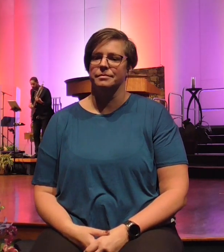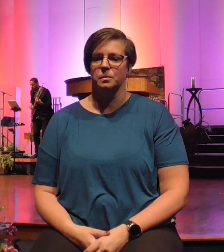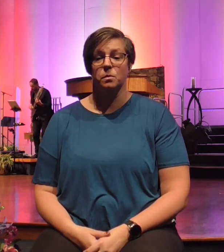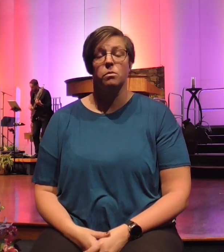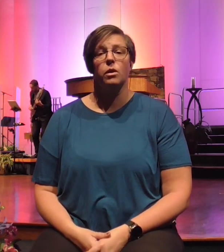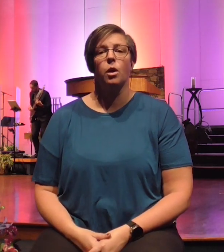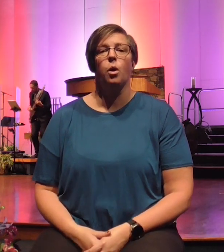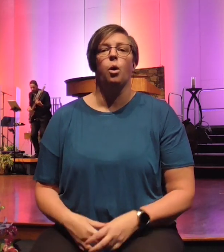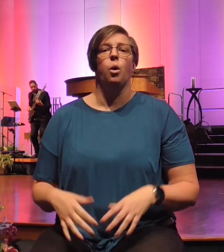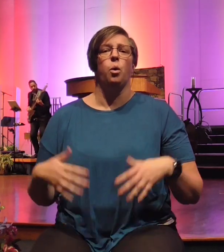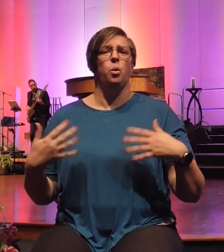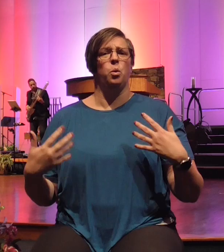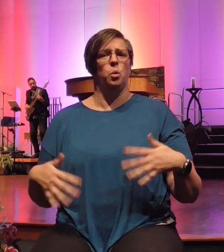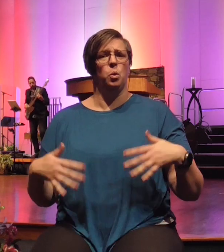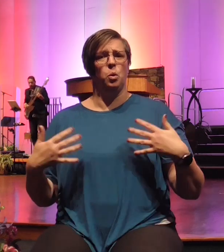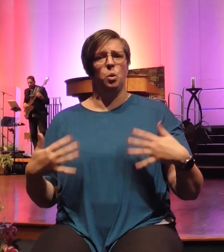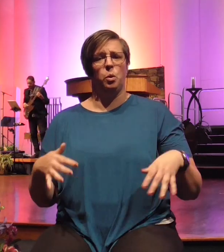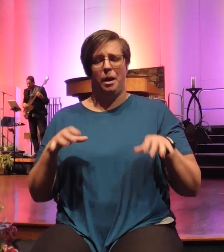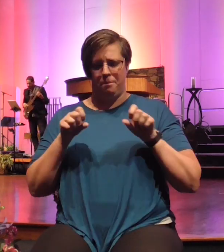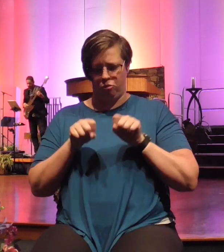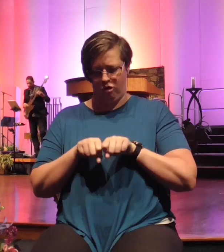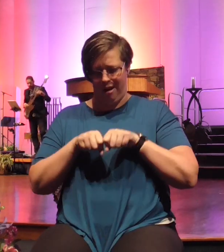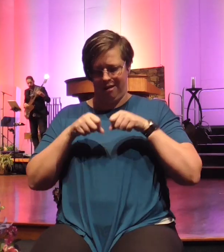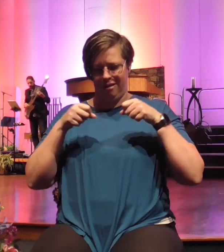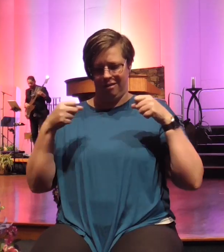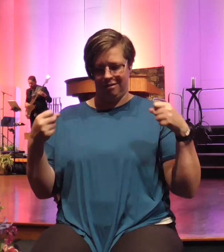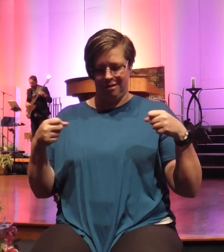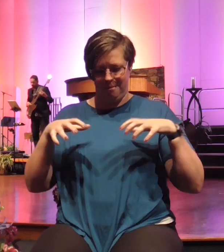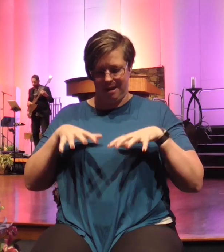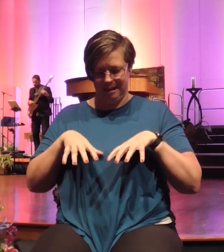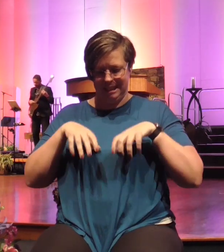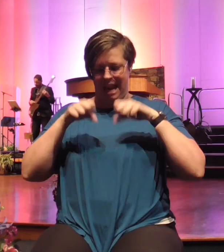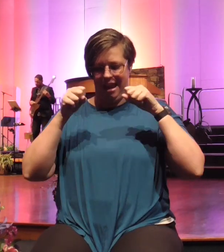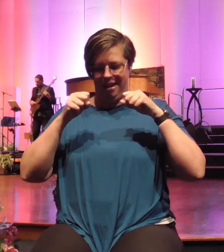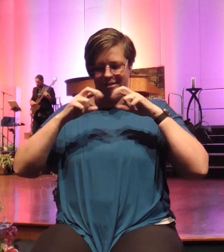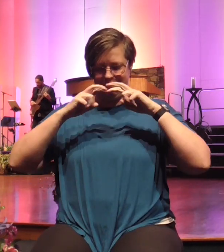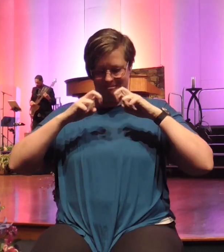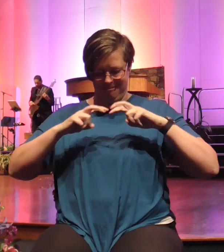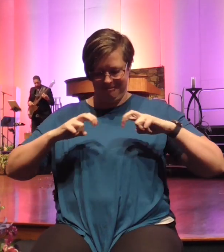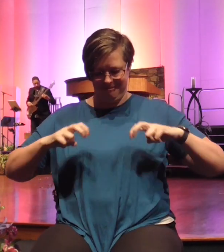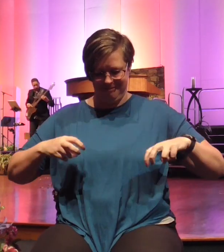Oh, break me, take me, climb inside.